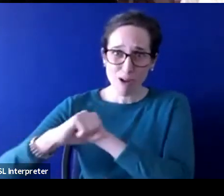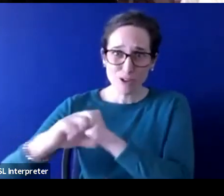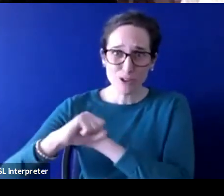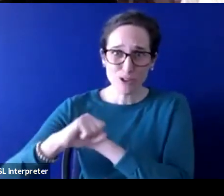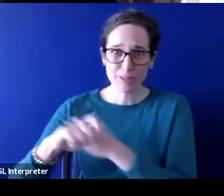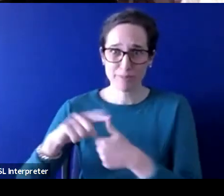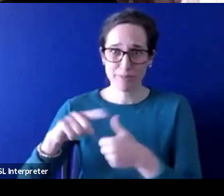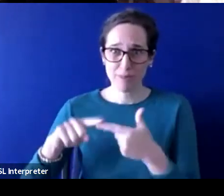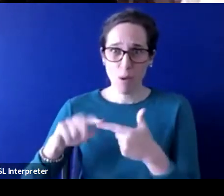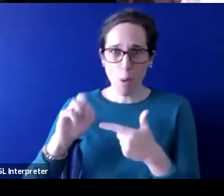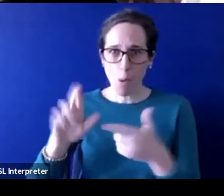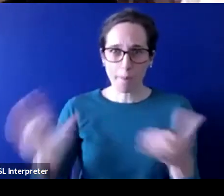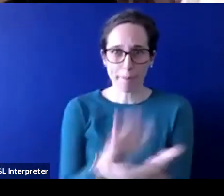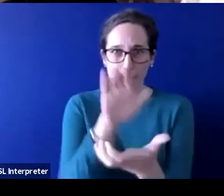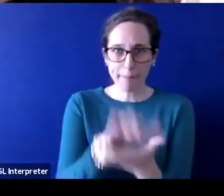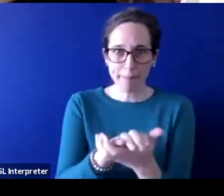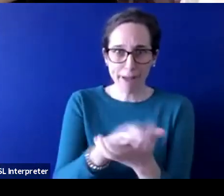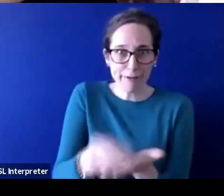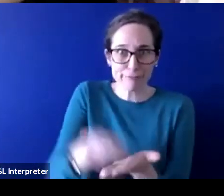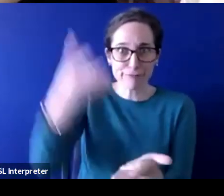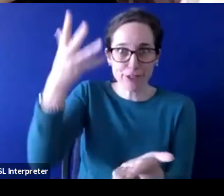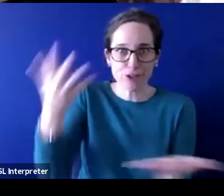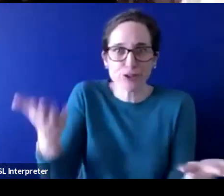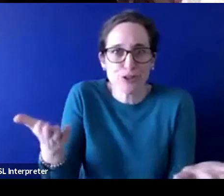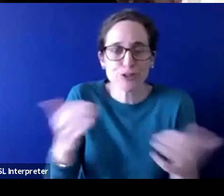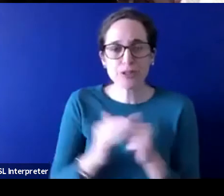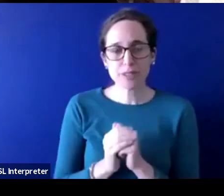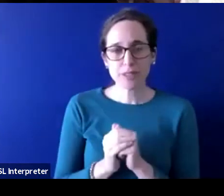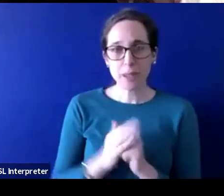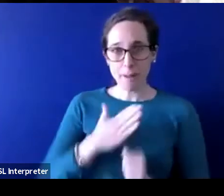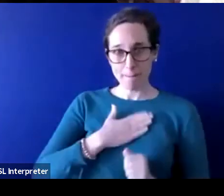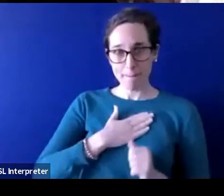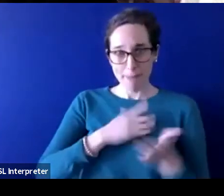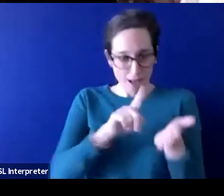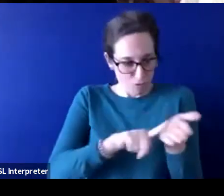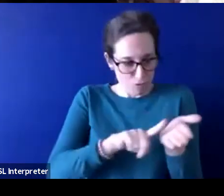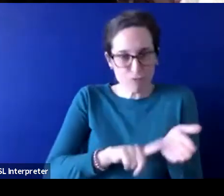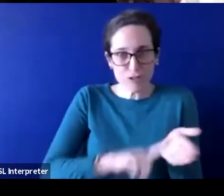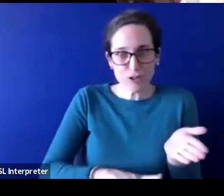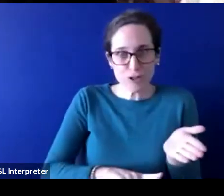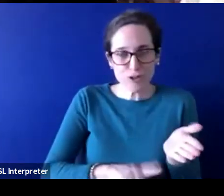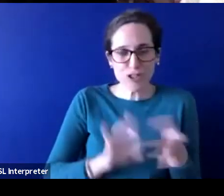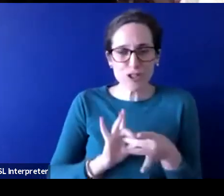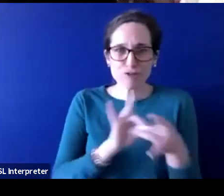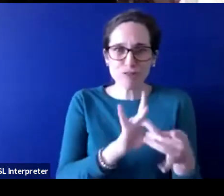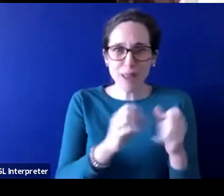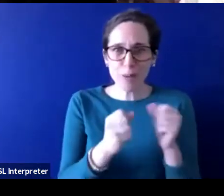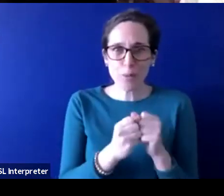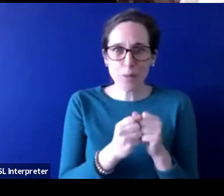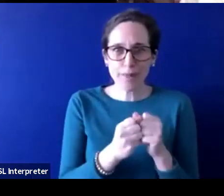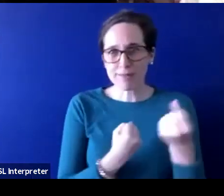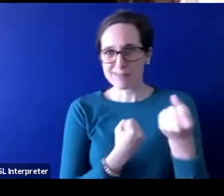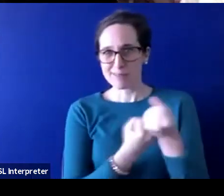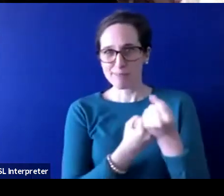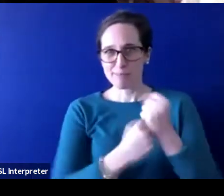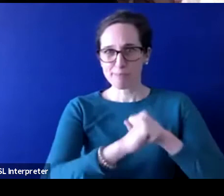Yeah. But what I've done research for is mostly they're just sponsors. And it's hard for people like